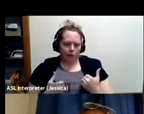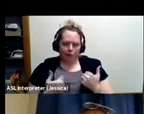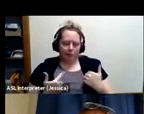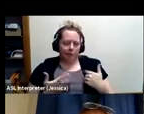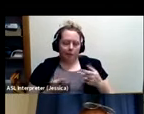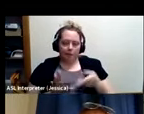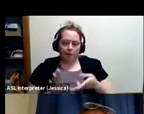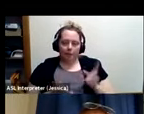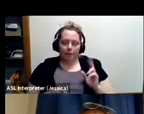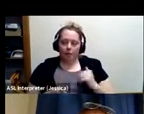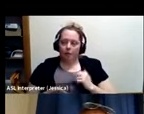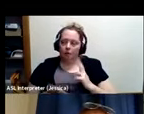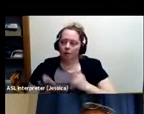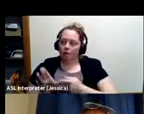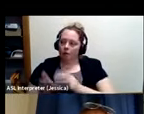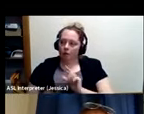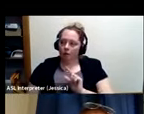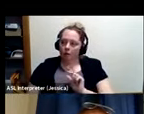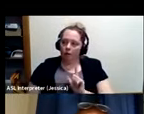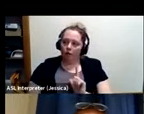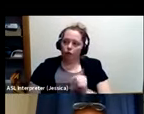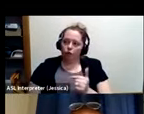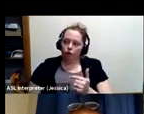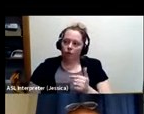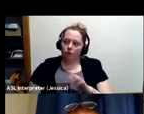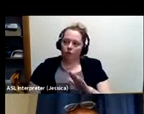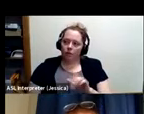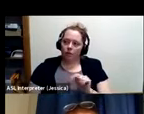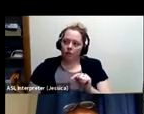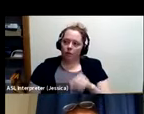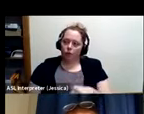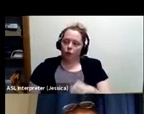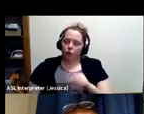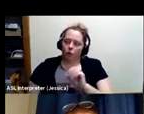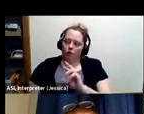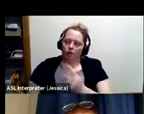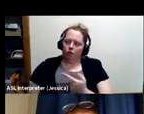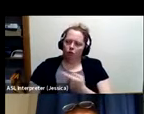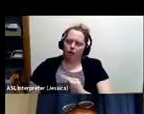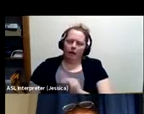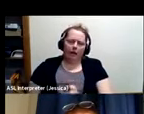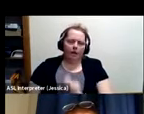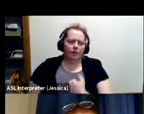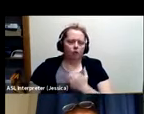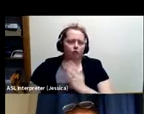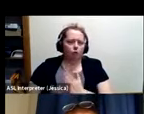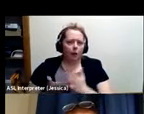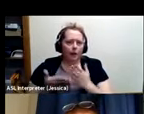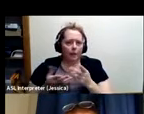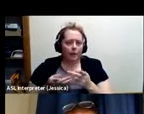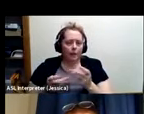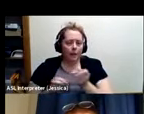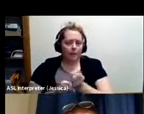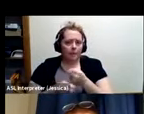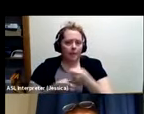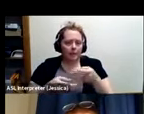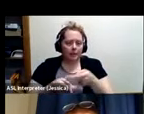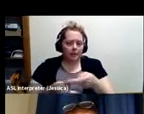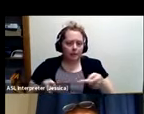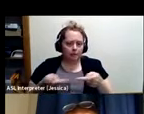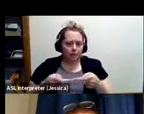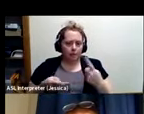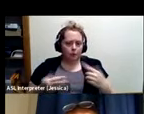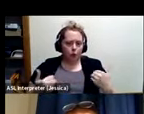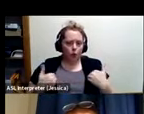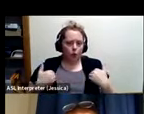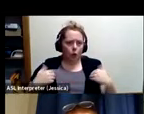LGBTQ organization, and I was asked to stop making space for youth of color. So, you know, as I'm going through these places in Pittsburgh and trying to